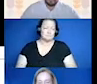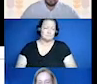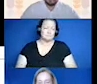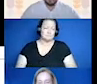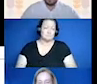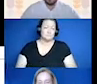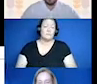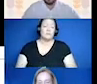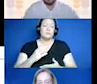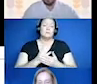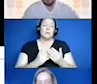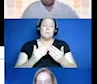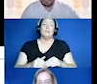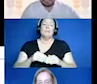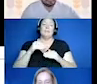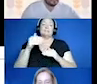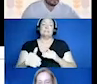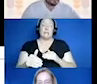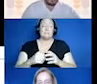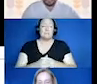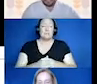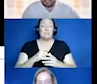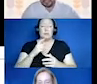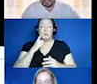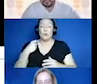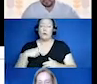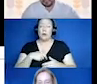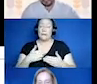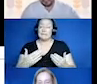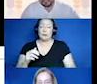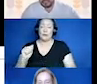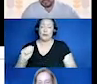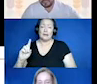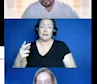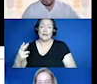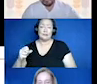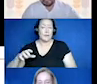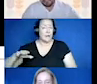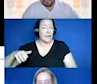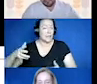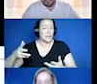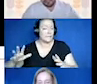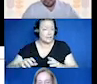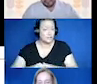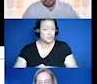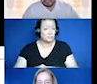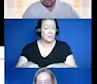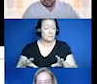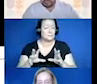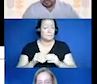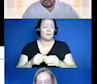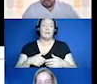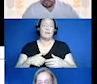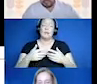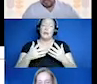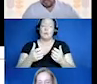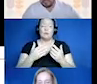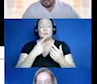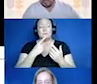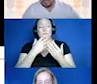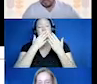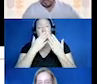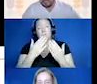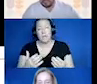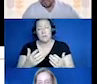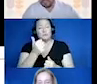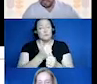So some of the next steps for us here at ADHS, we're not done with just this summit. Again, I certainly want to express our thanks to